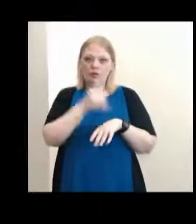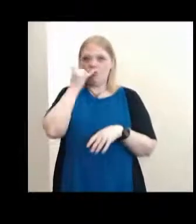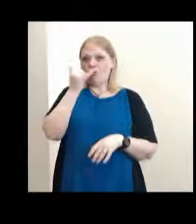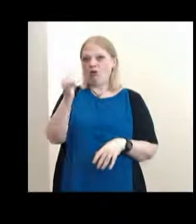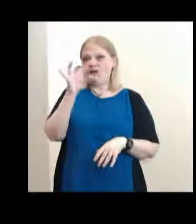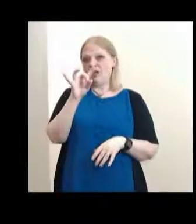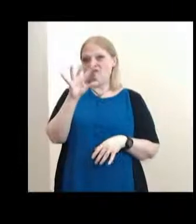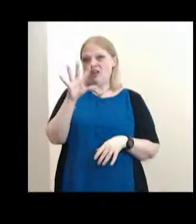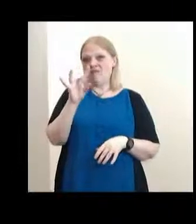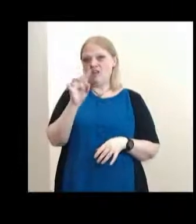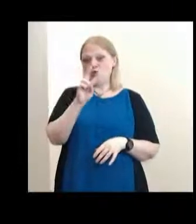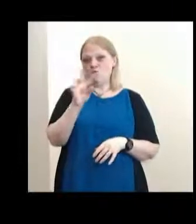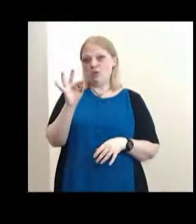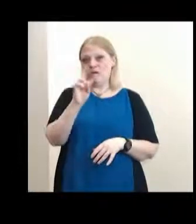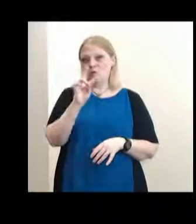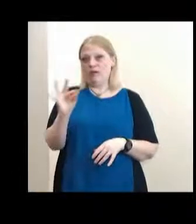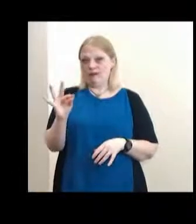calling